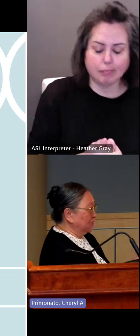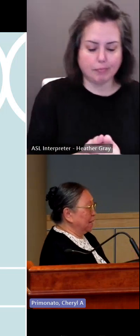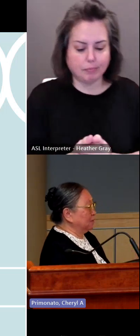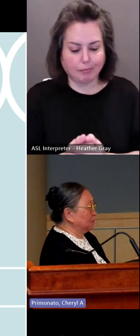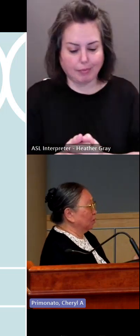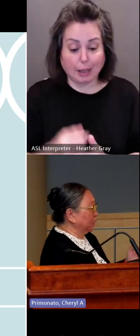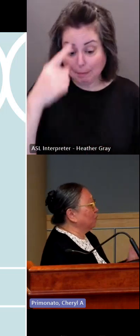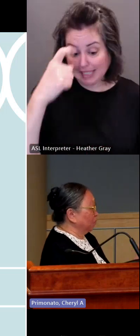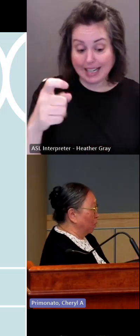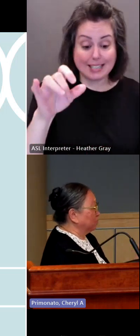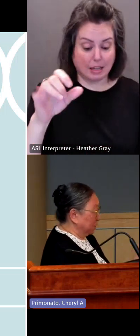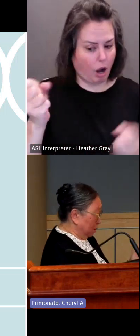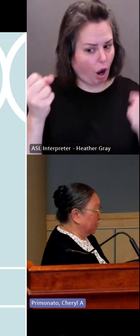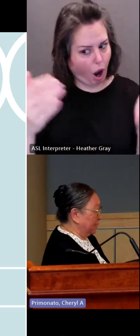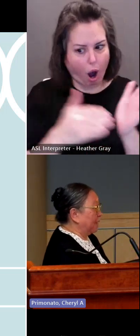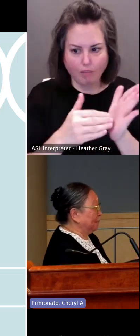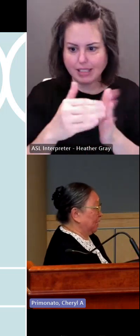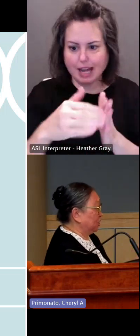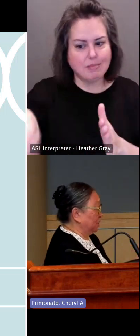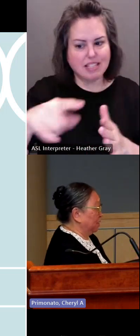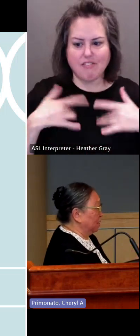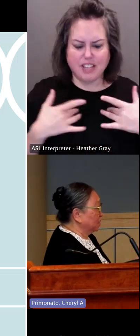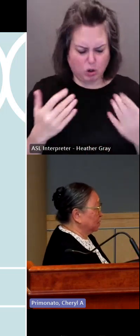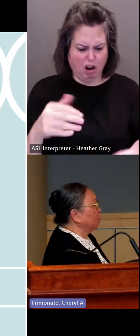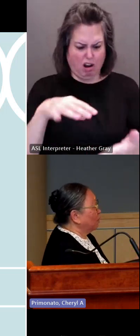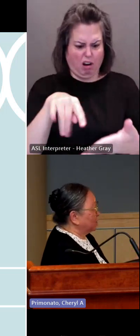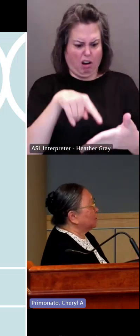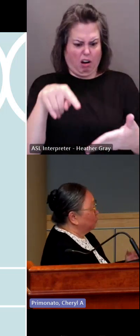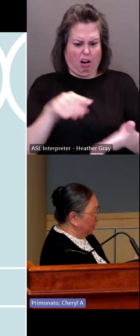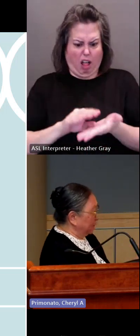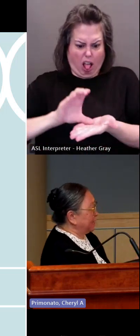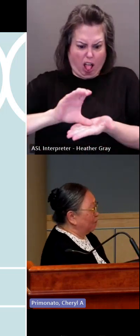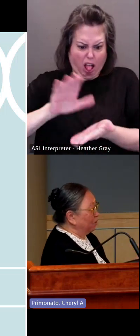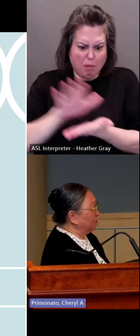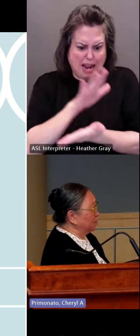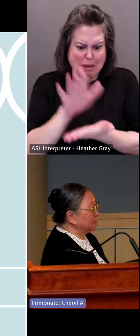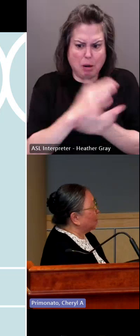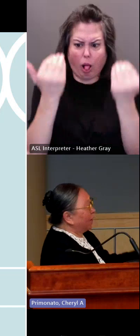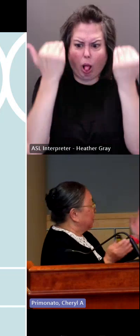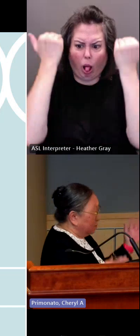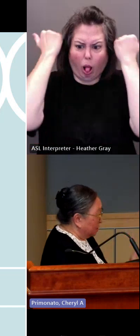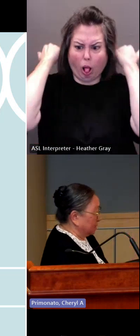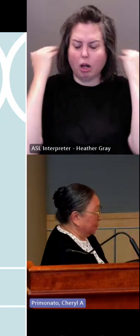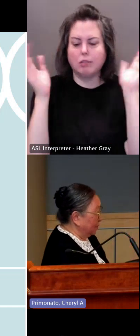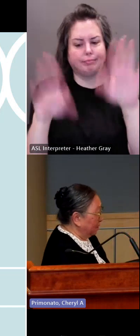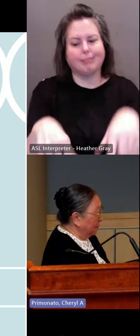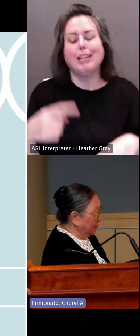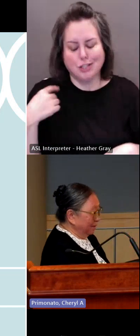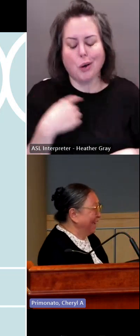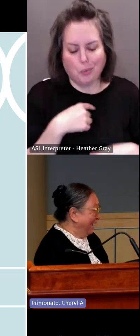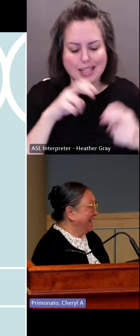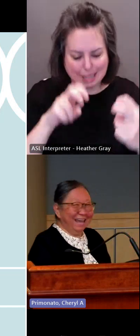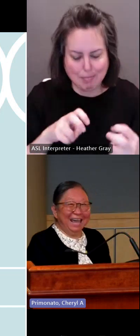Because oftentimes they'll be overwhelmed just looking at the information. So then once we sit down with them, it's like, well, I can do this.